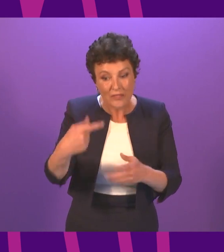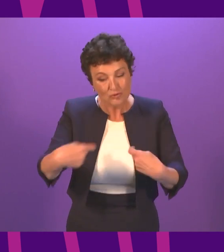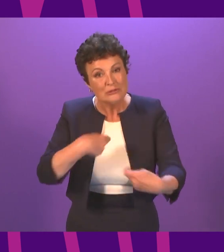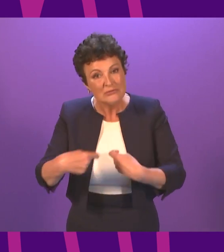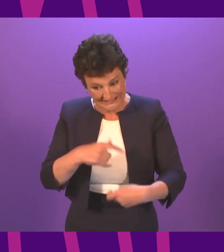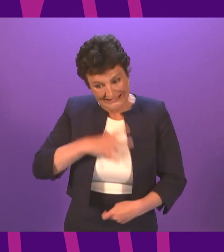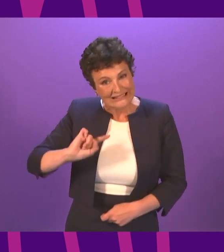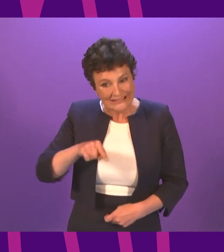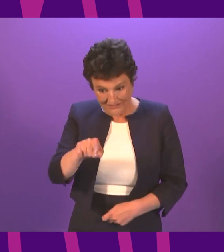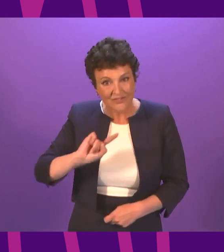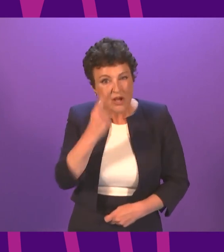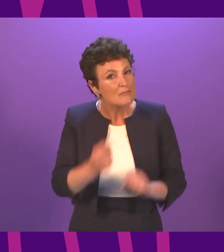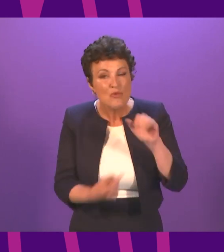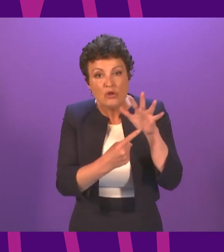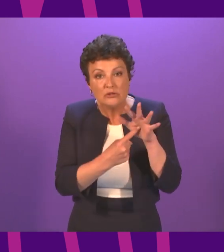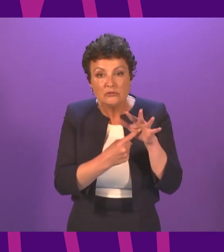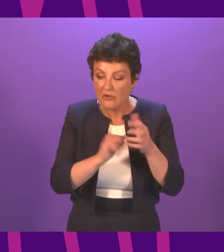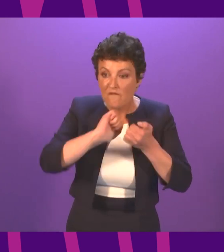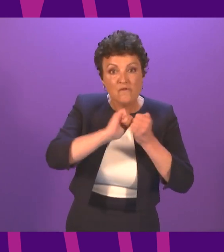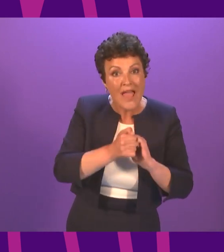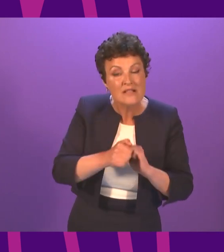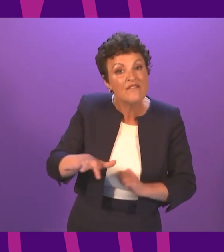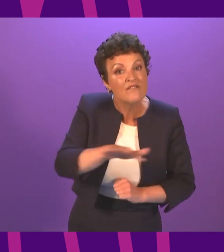first. The friends and family of the